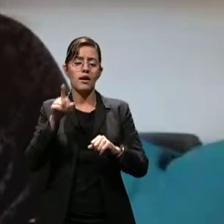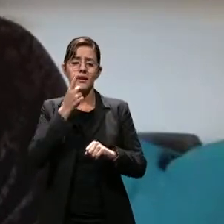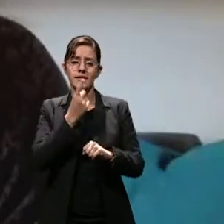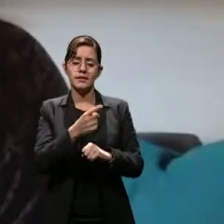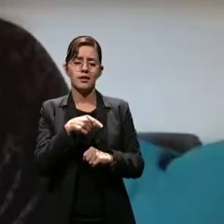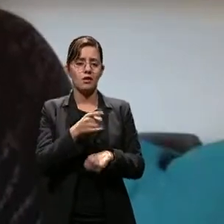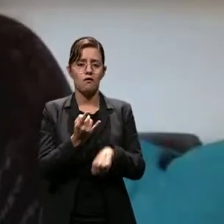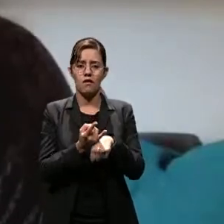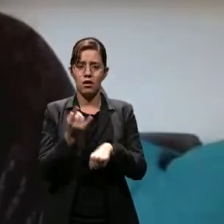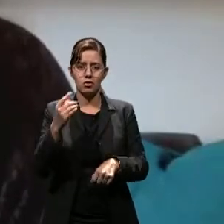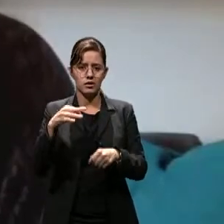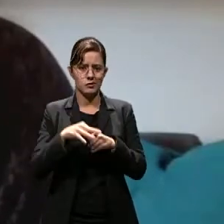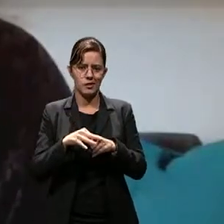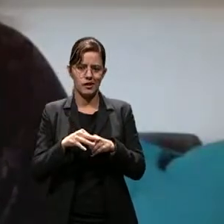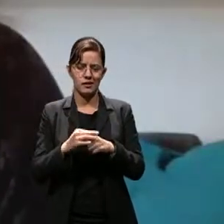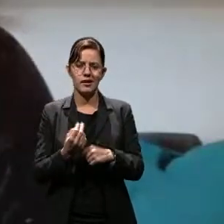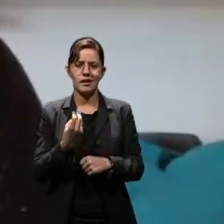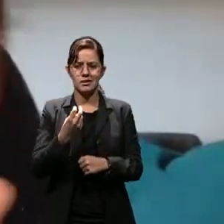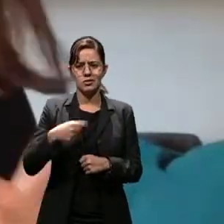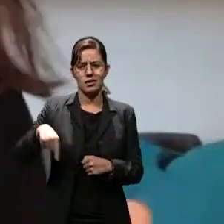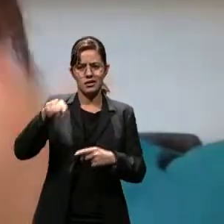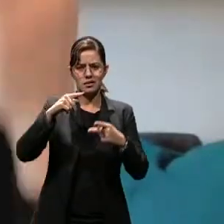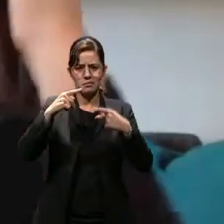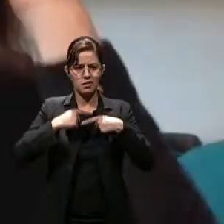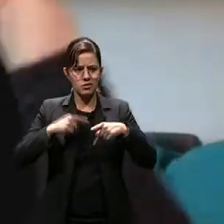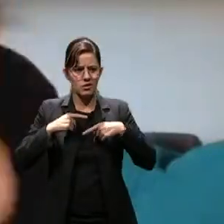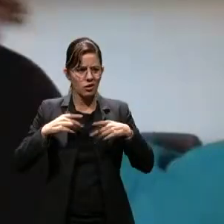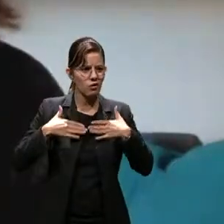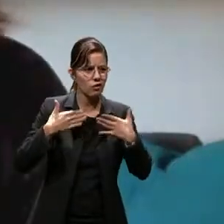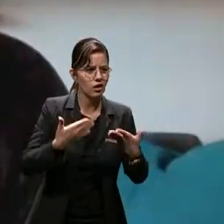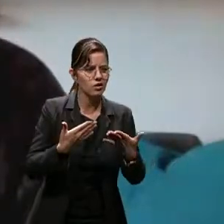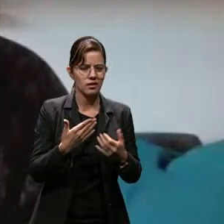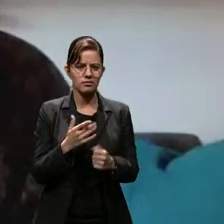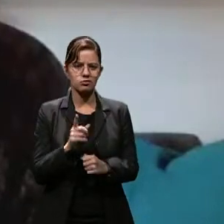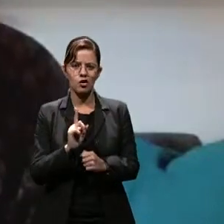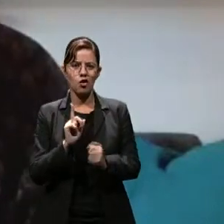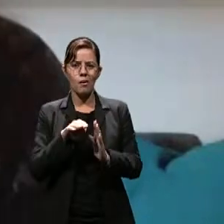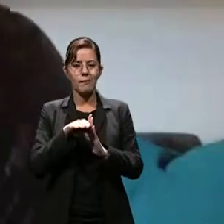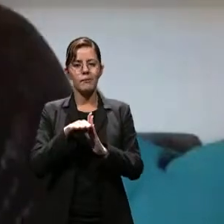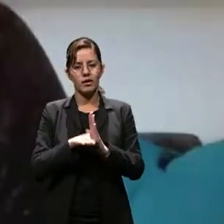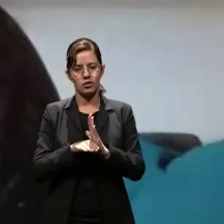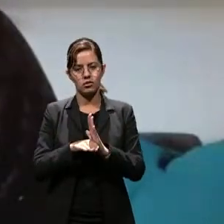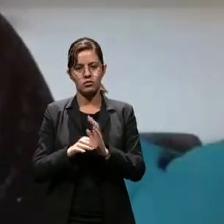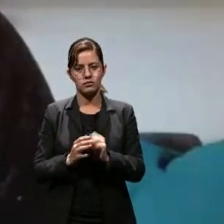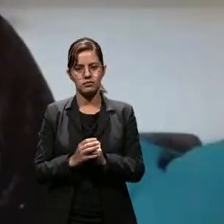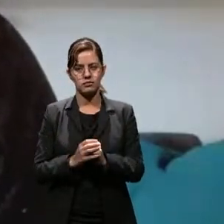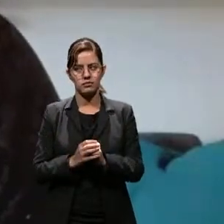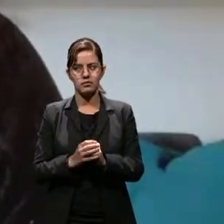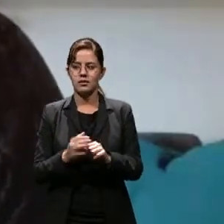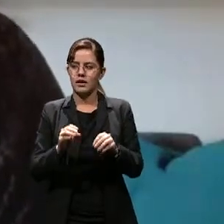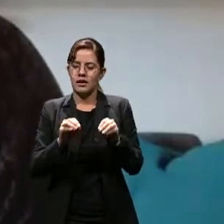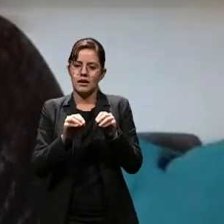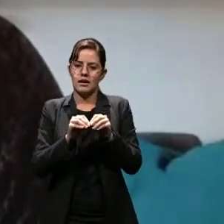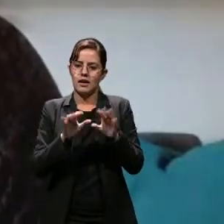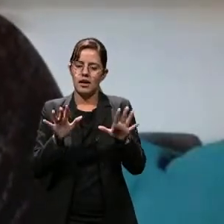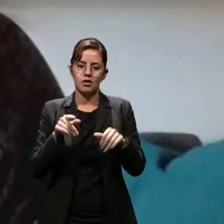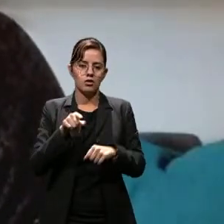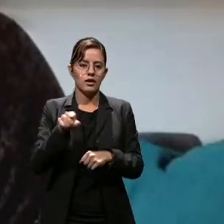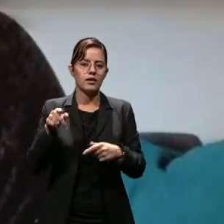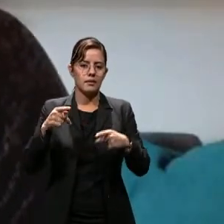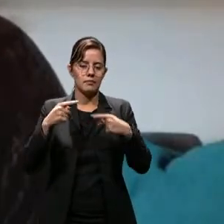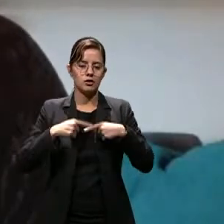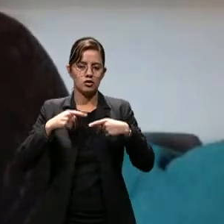And this is creating even more mistrust because, of course, the voters, which are the